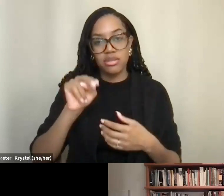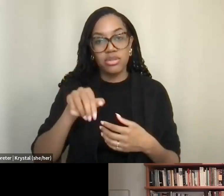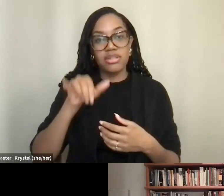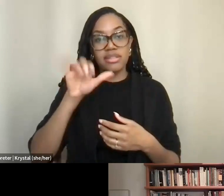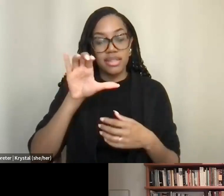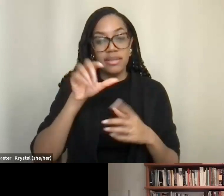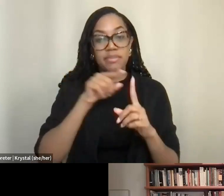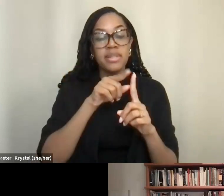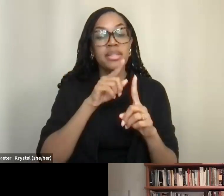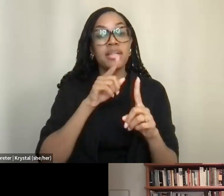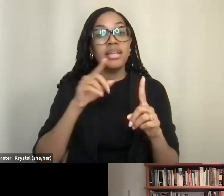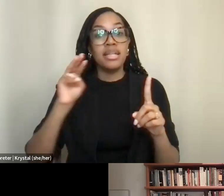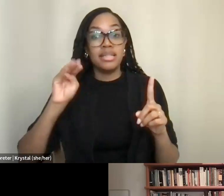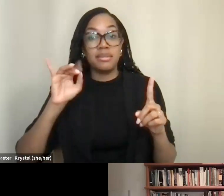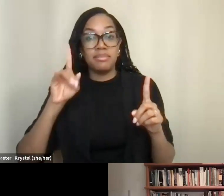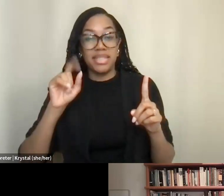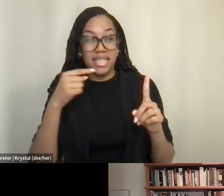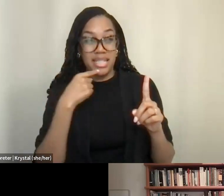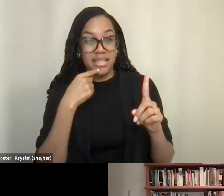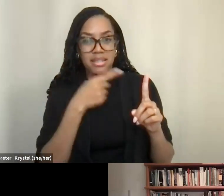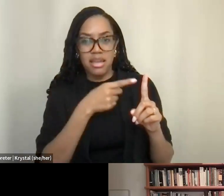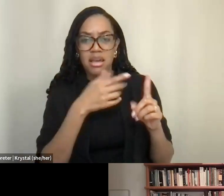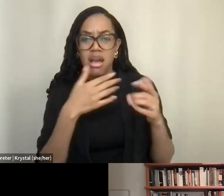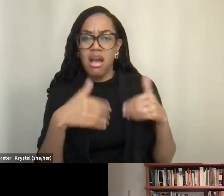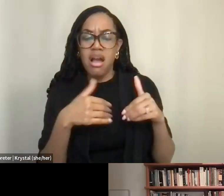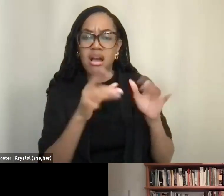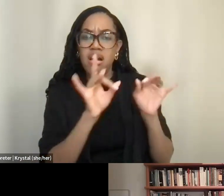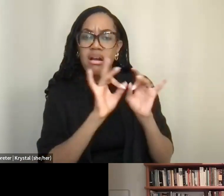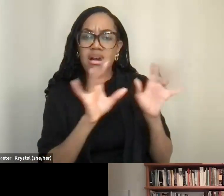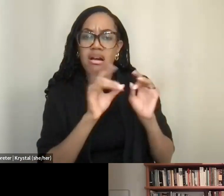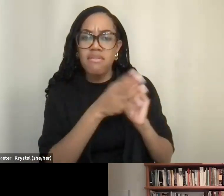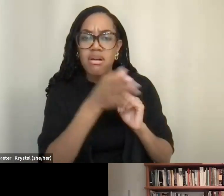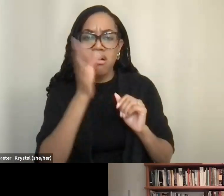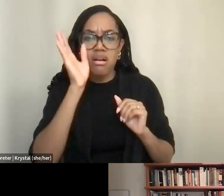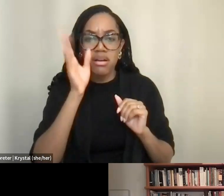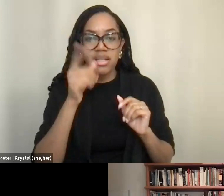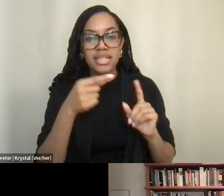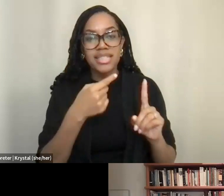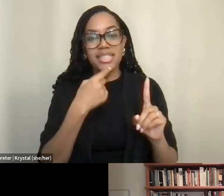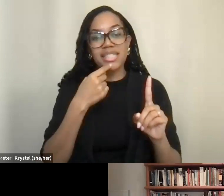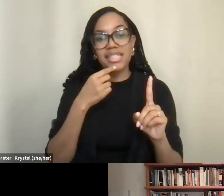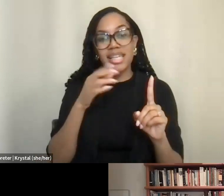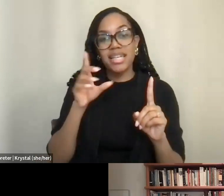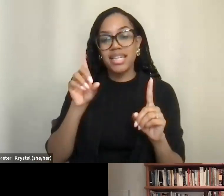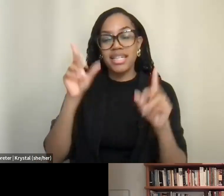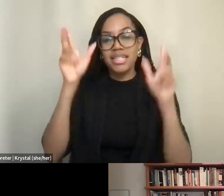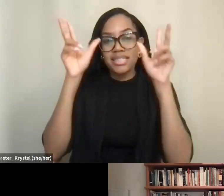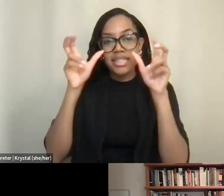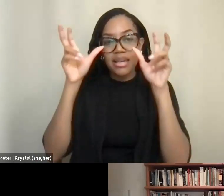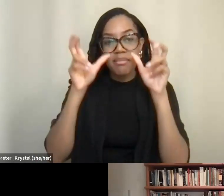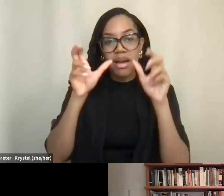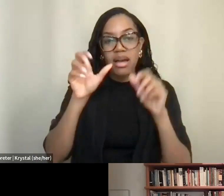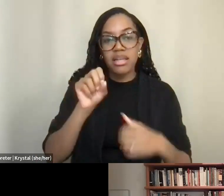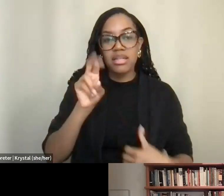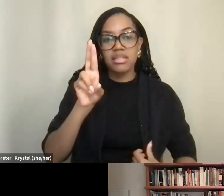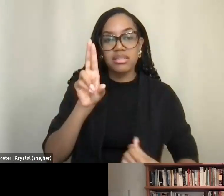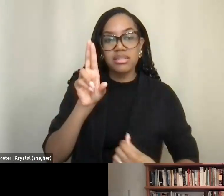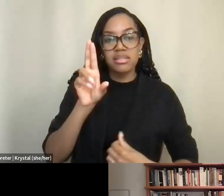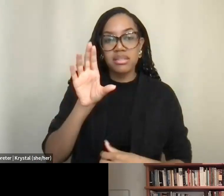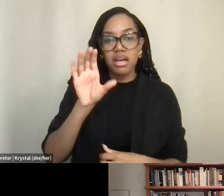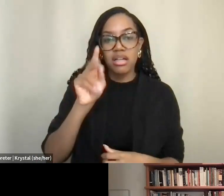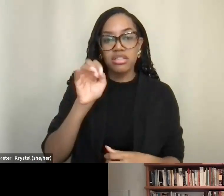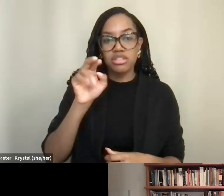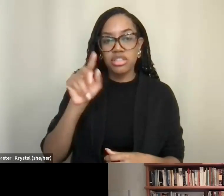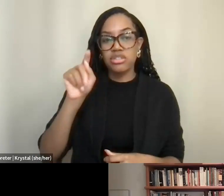pointing out what he called that terrible demonic suction tube. And here we are at the end of